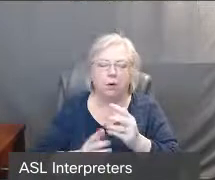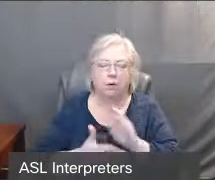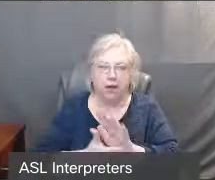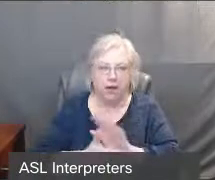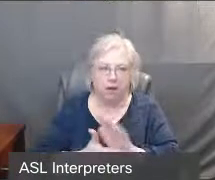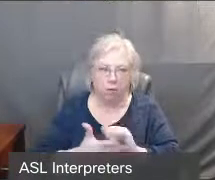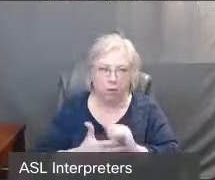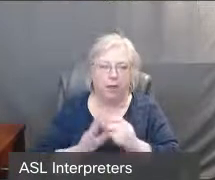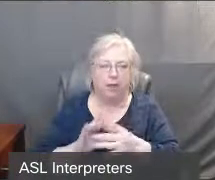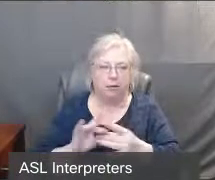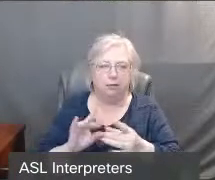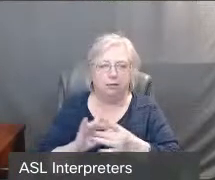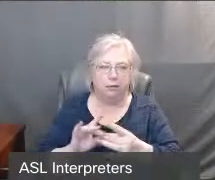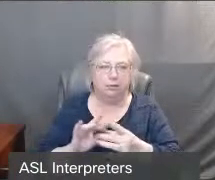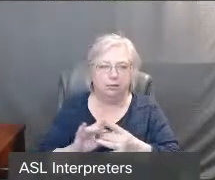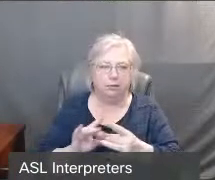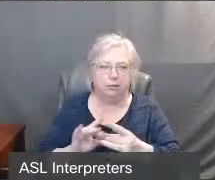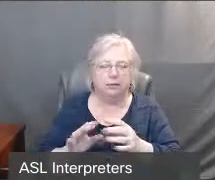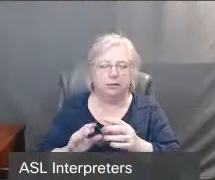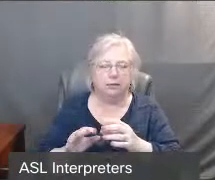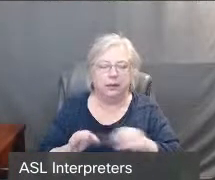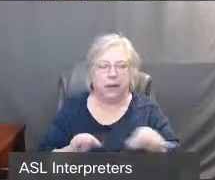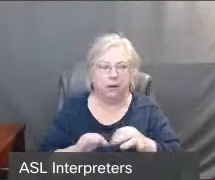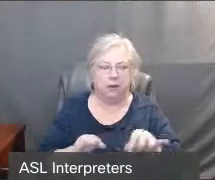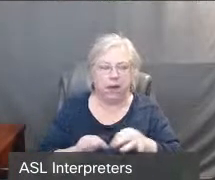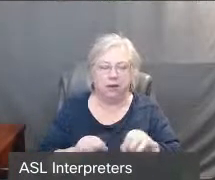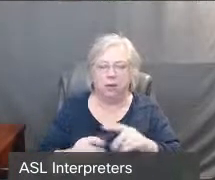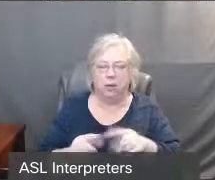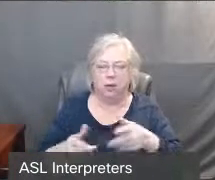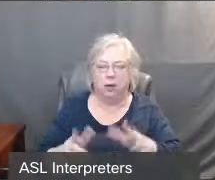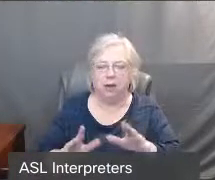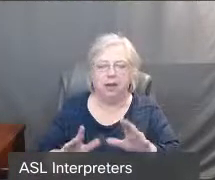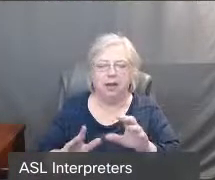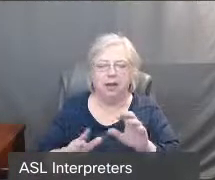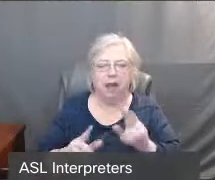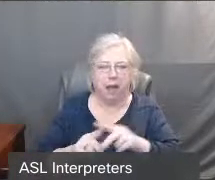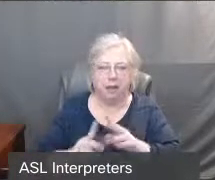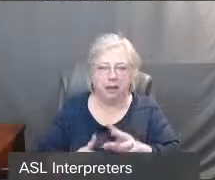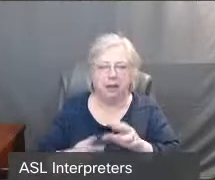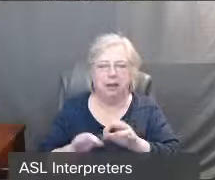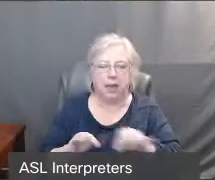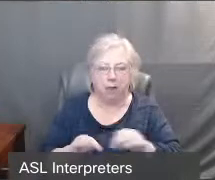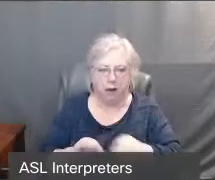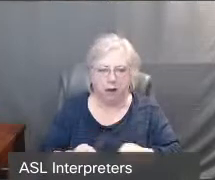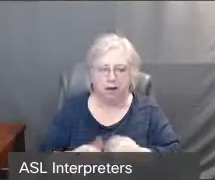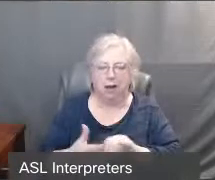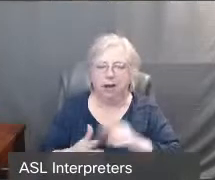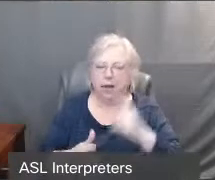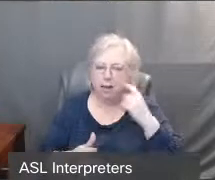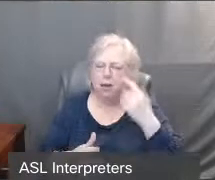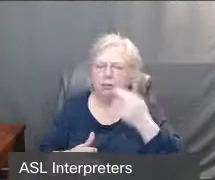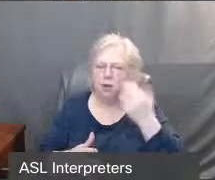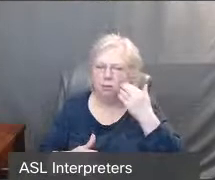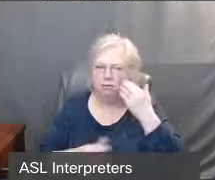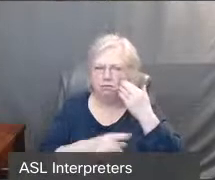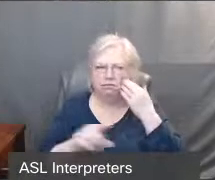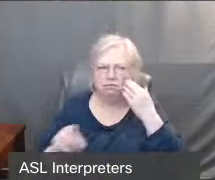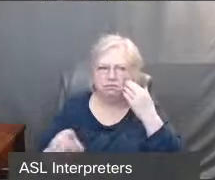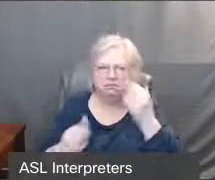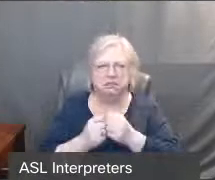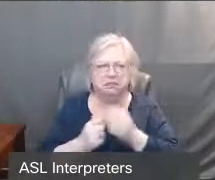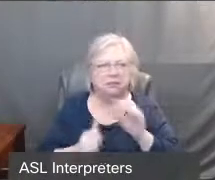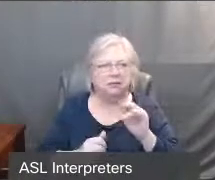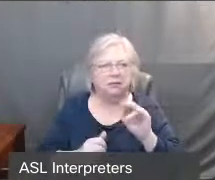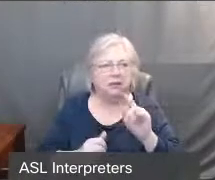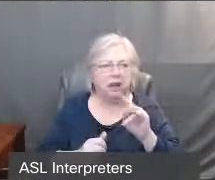narration, but Sure. what we'll do is we'll let the applicant narrate these next couple of videos. So, Okay. and I think you're all familiar with Cantrell Road as well. You've all been on